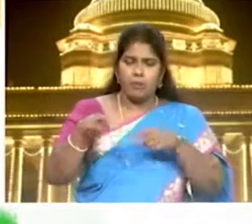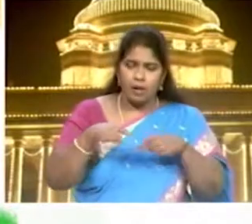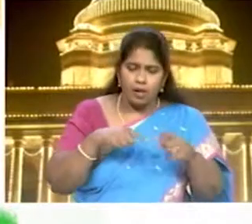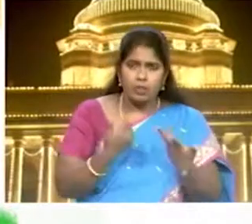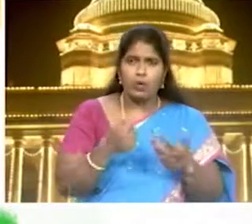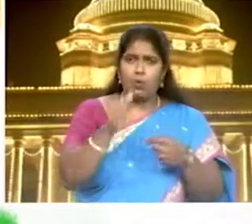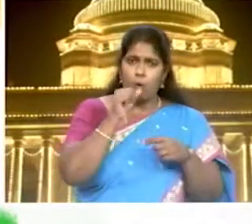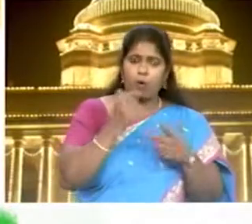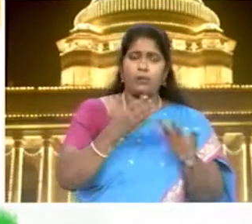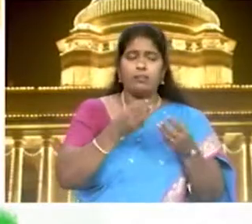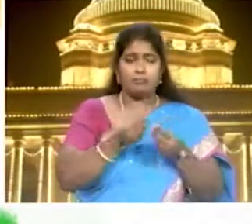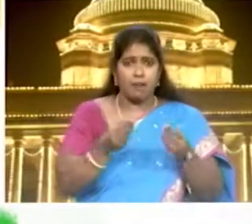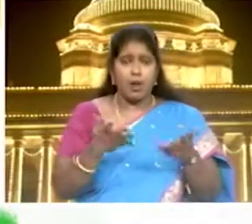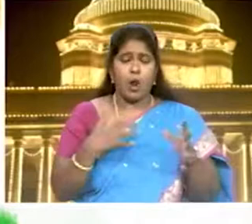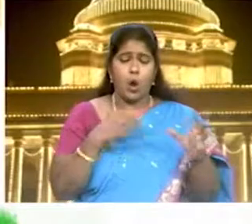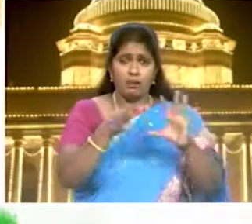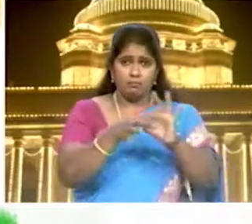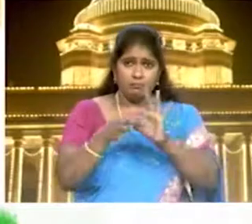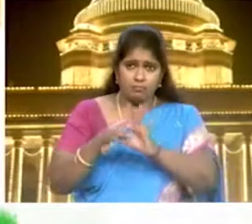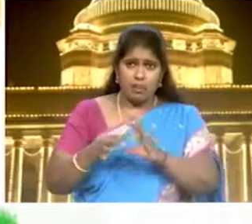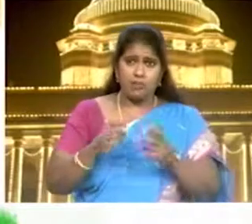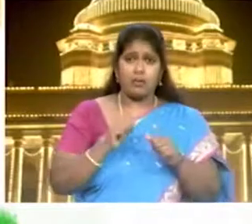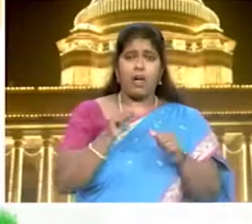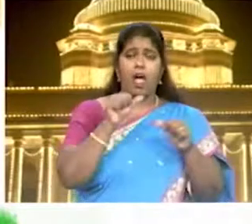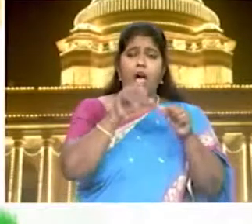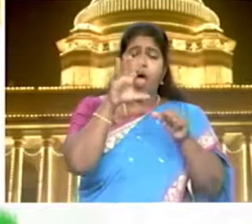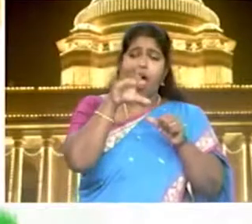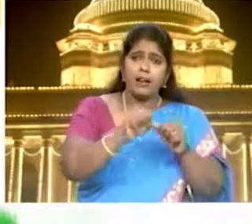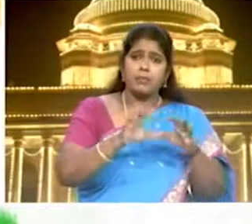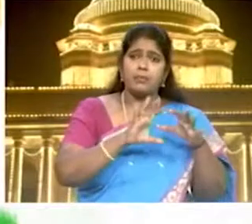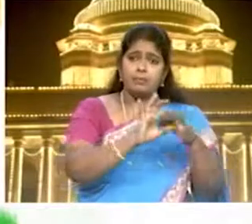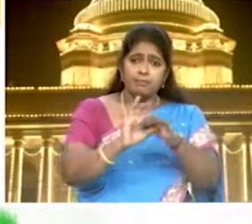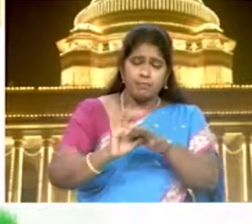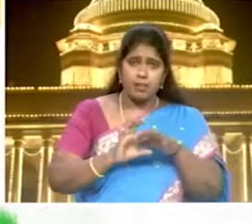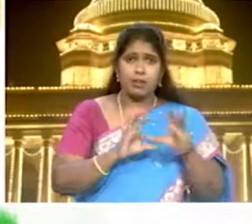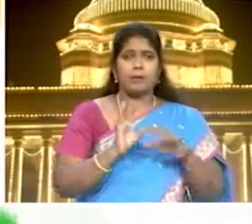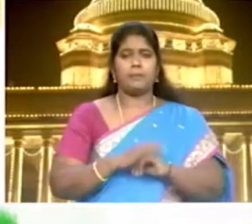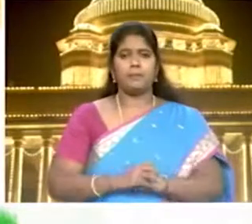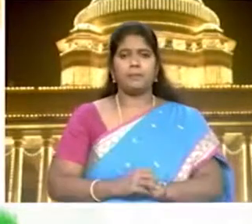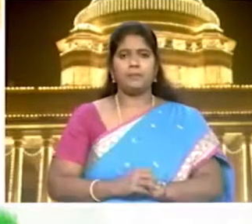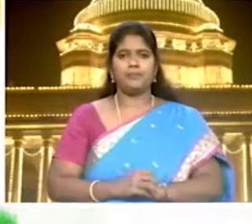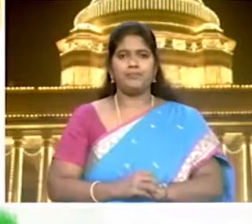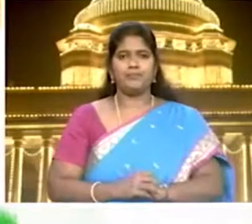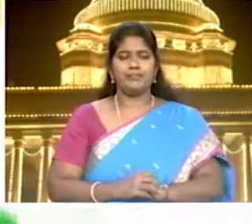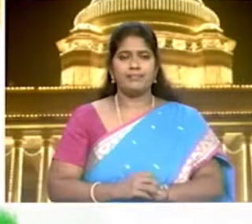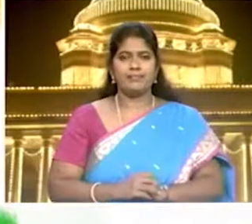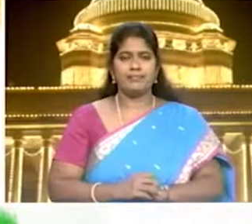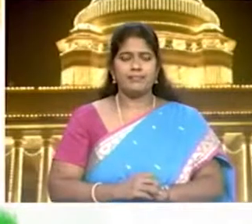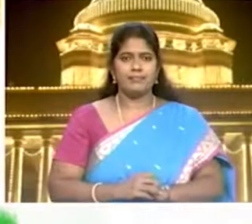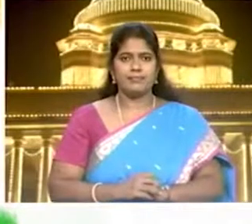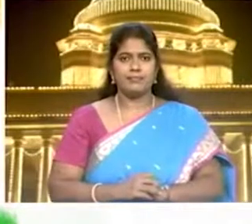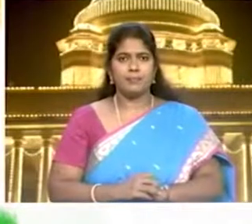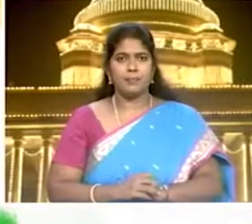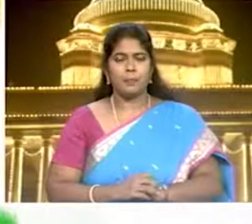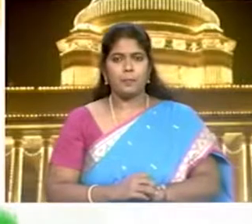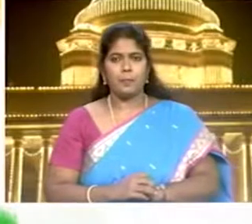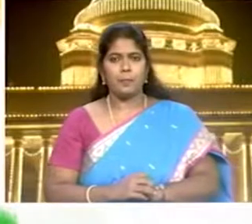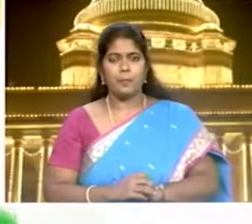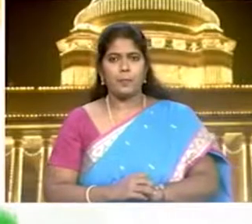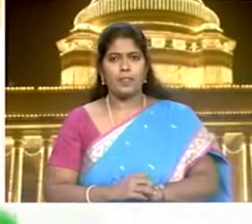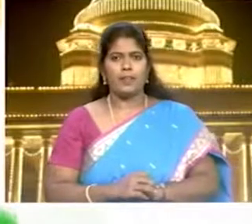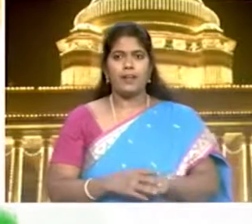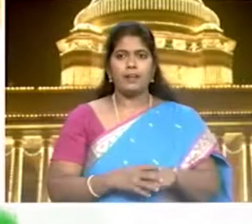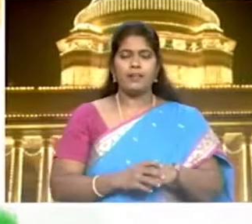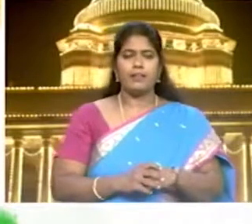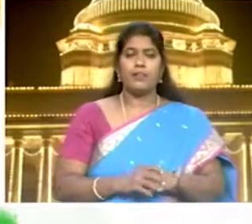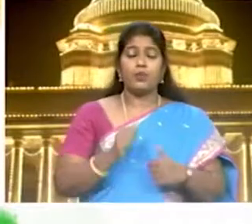country to enable seamless transportation across the country. For the vibrancy of growth visible